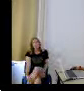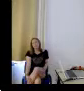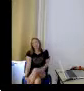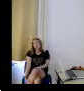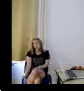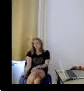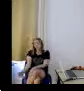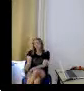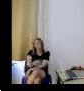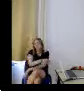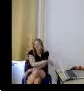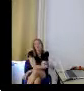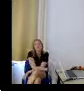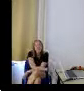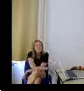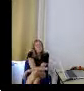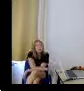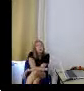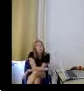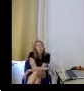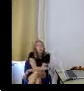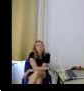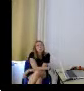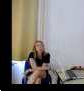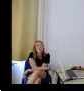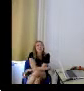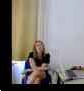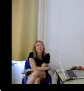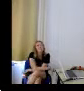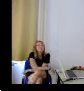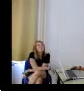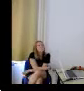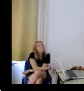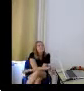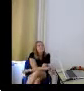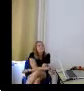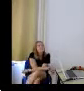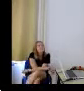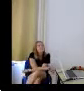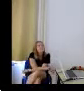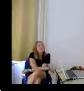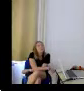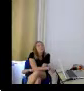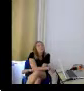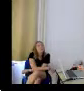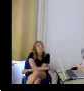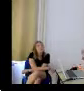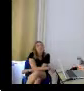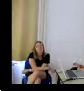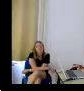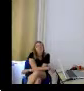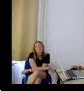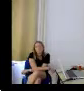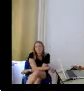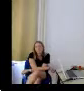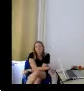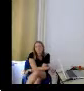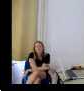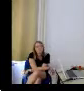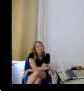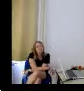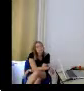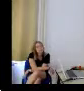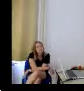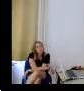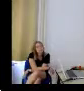finding flats is becoming really increasingly difficult. And the prices also went up from the beginning.